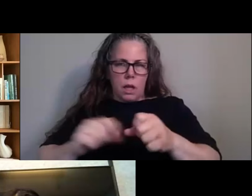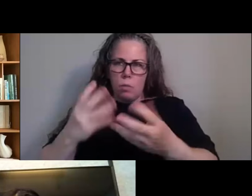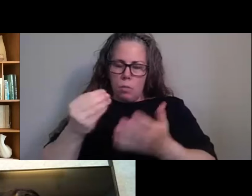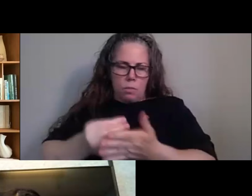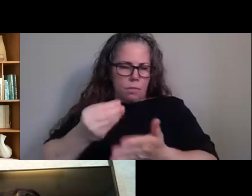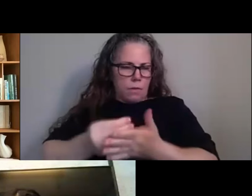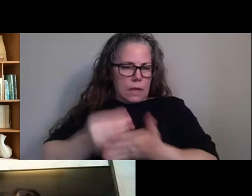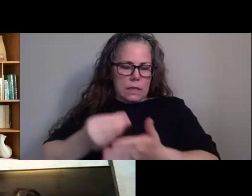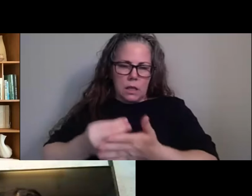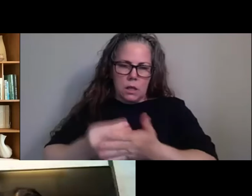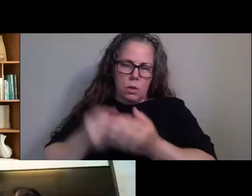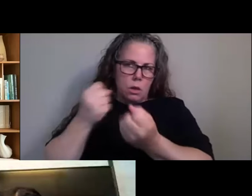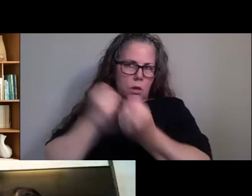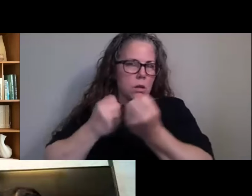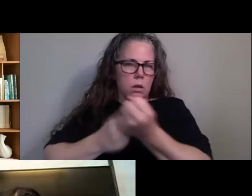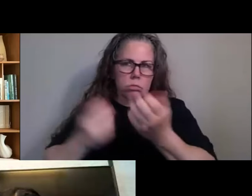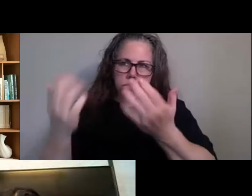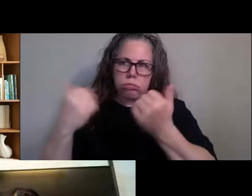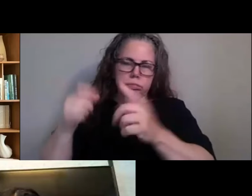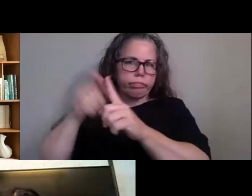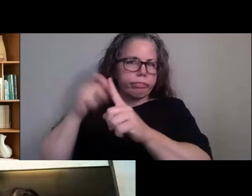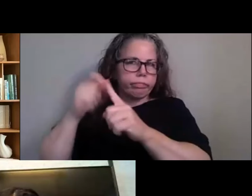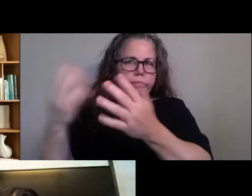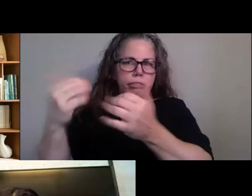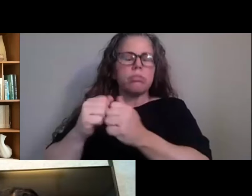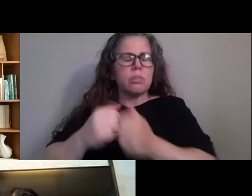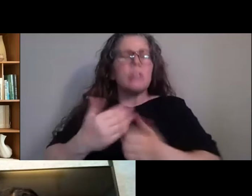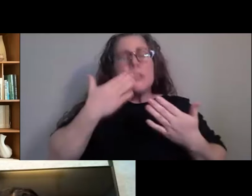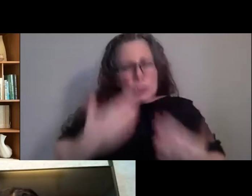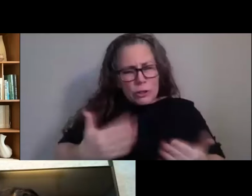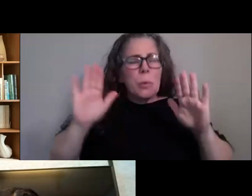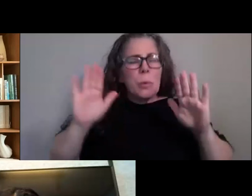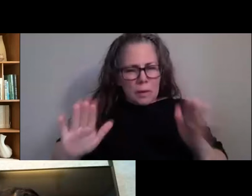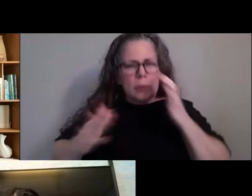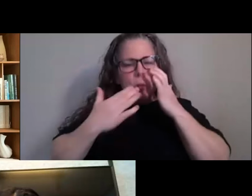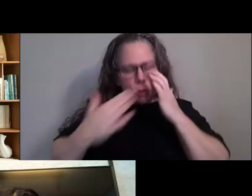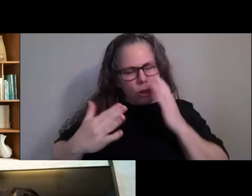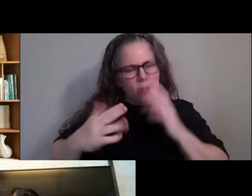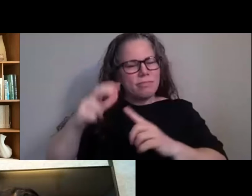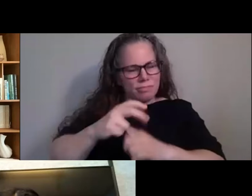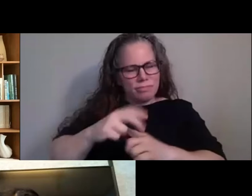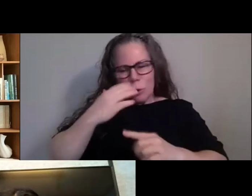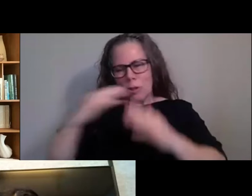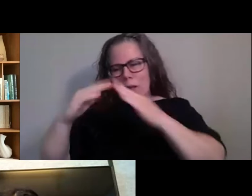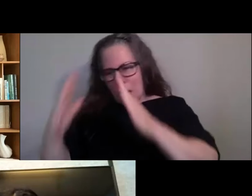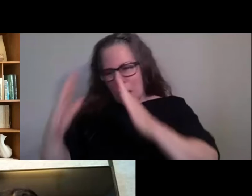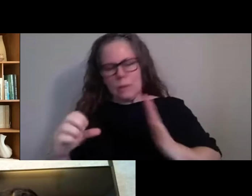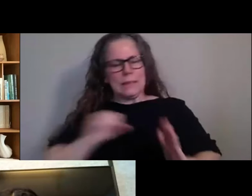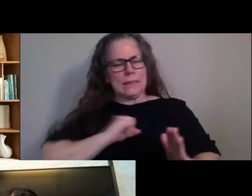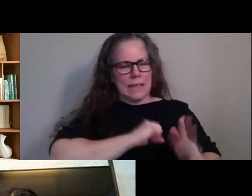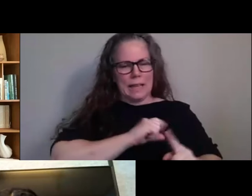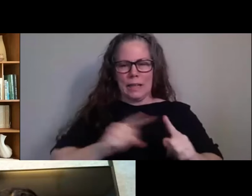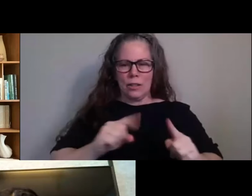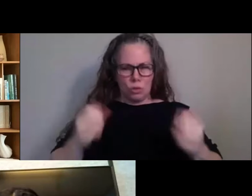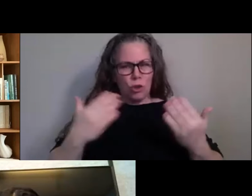our centers. And although we have wonderful champions in both the House and Senate, it is